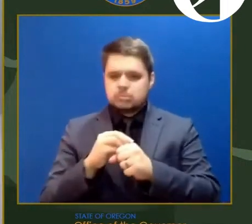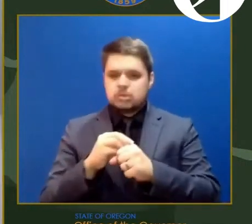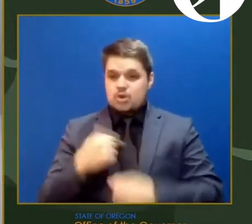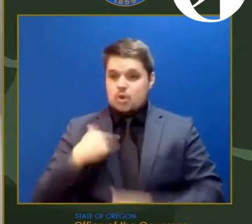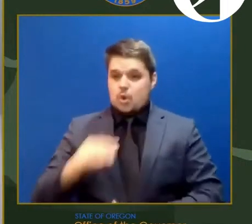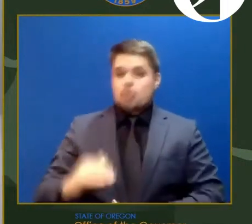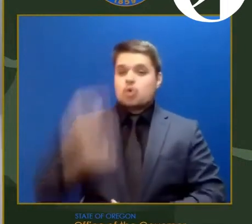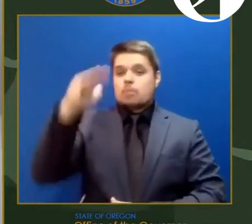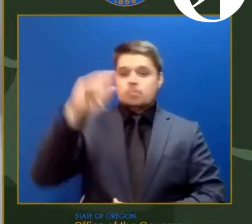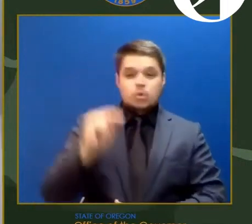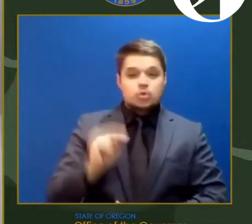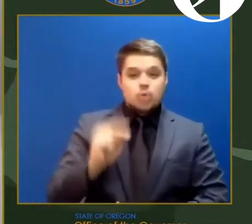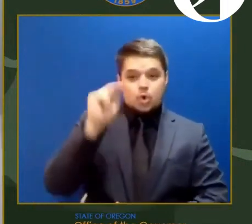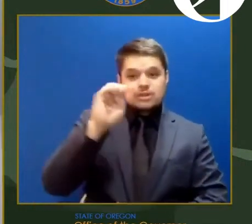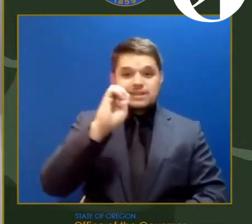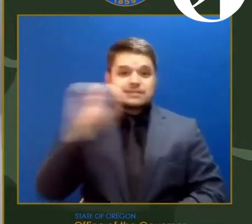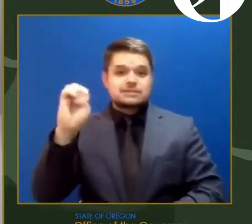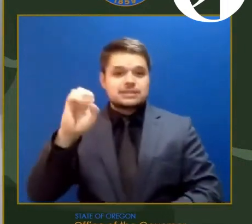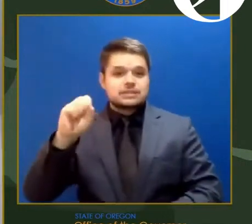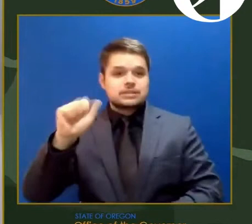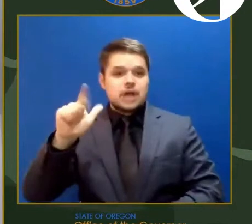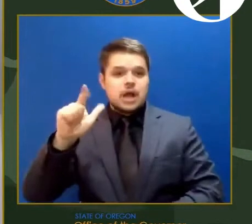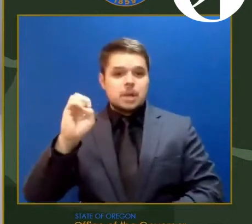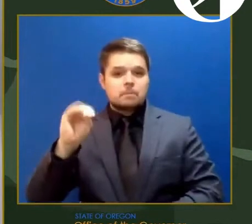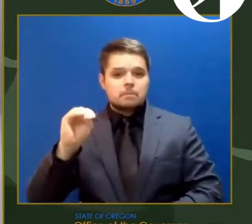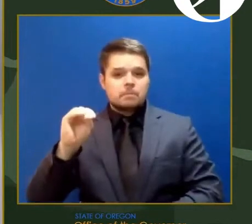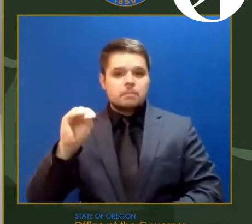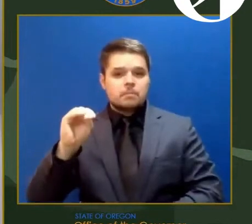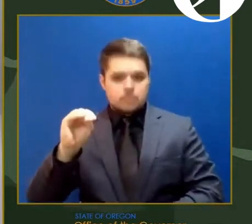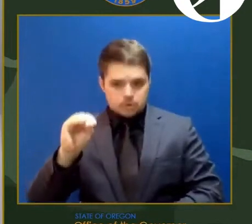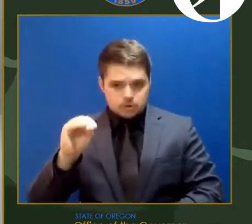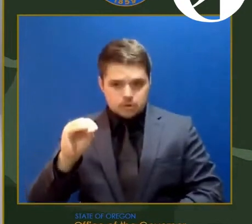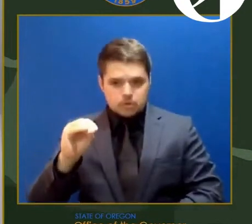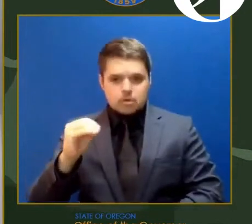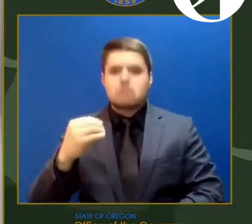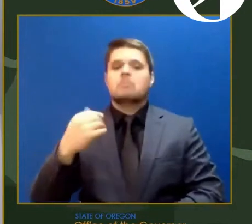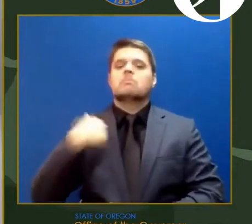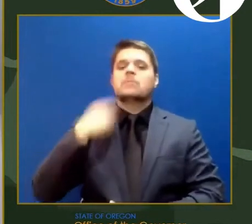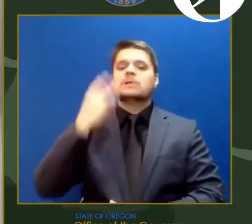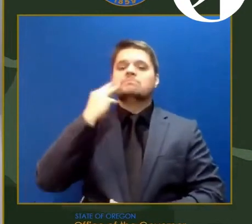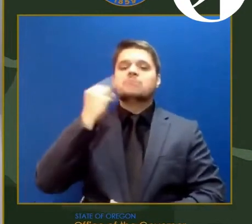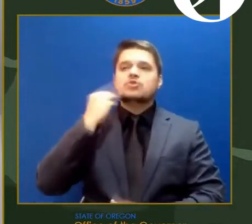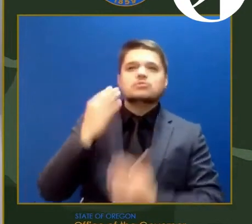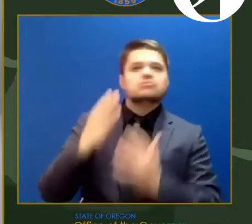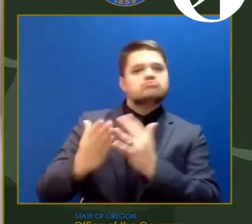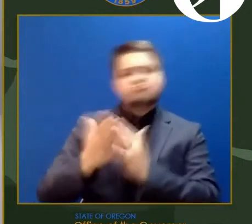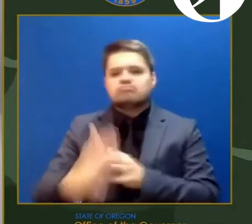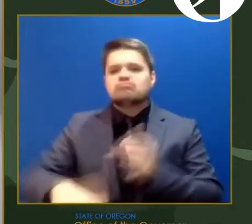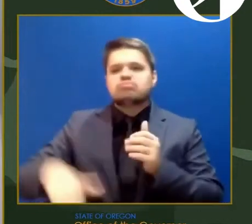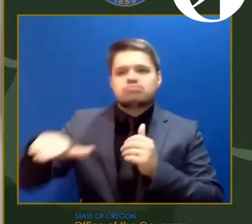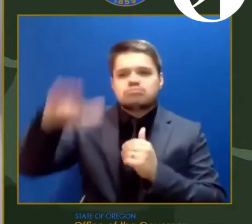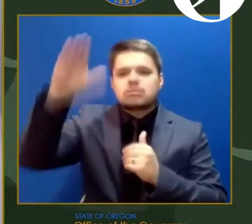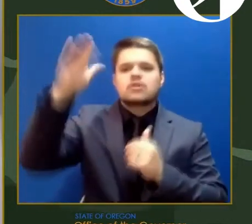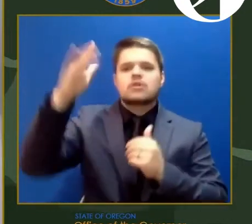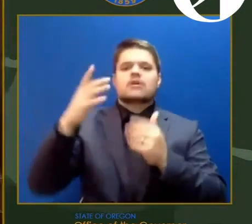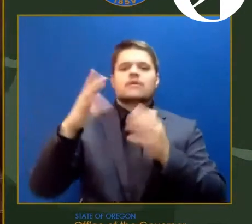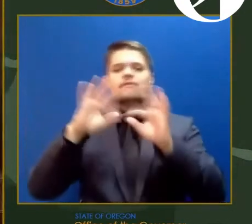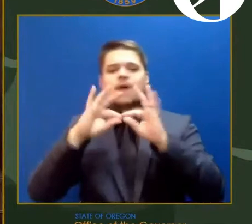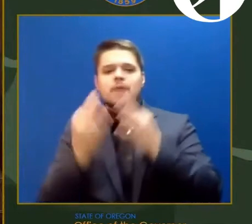what that could have meant for my friends, my family, neighbors in that area that I grew up